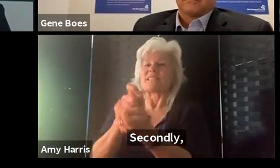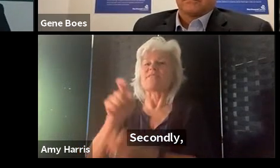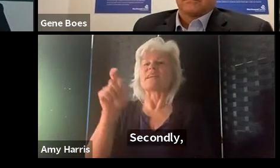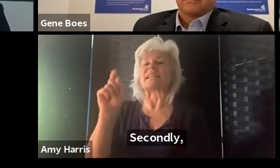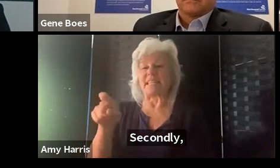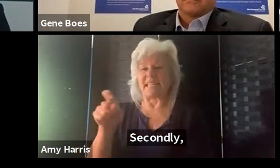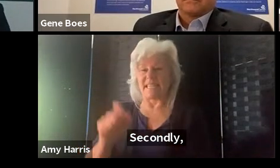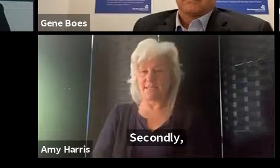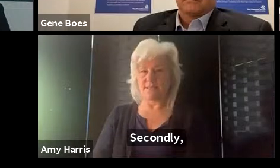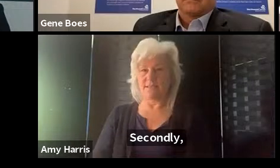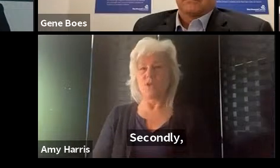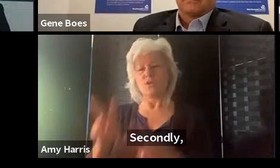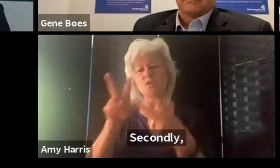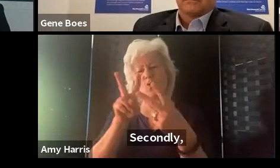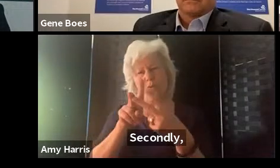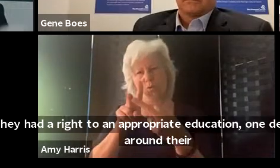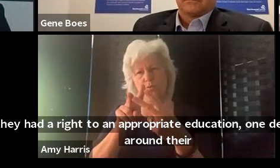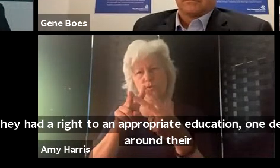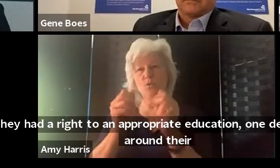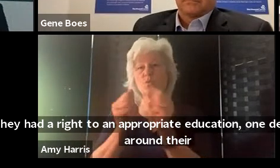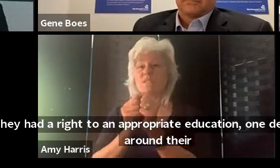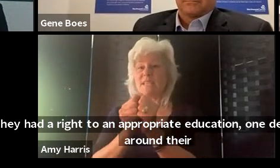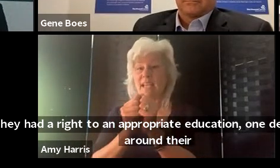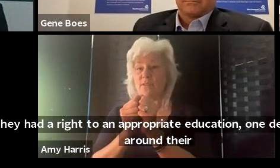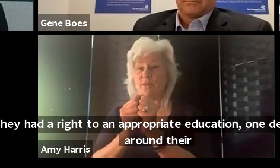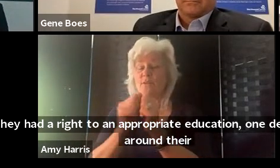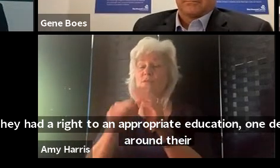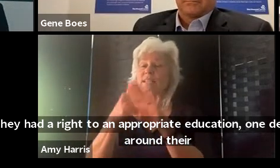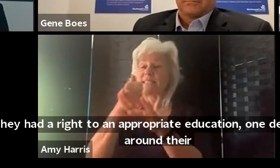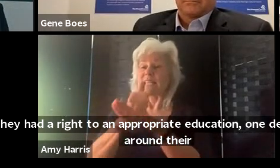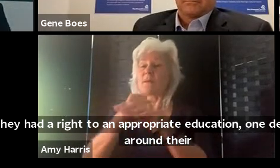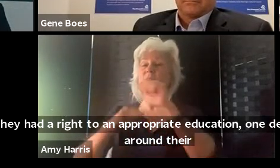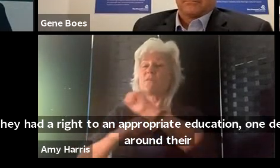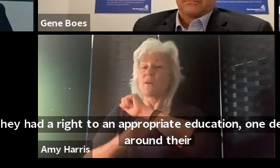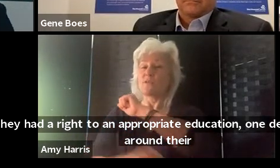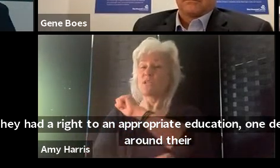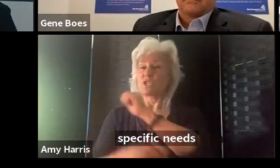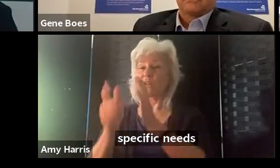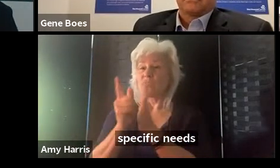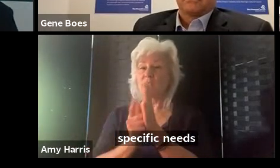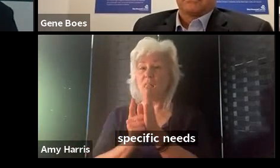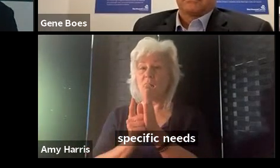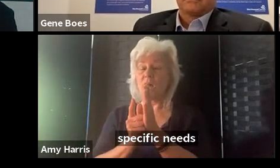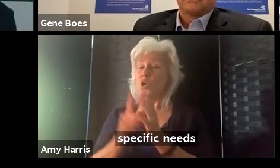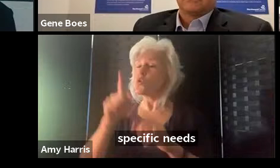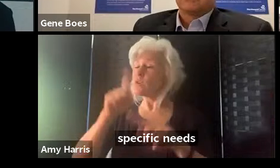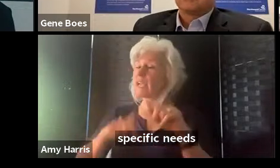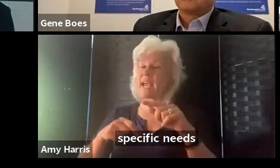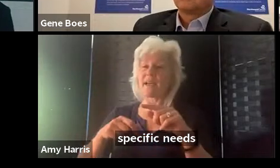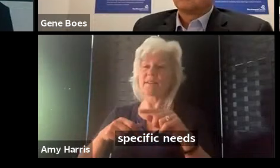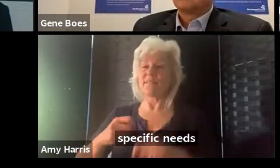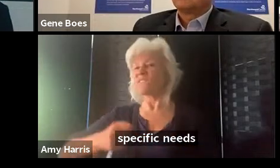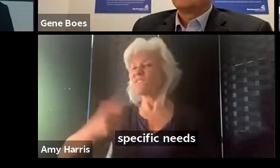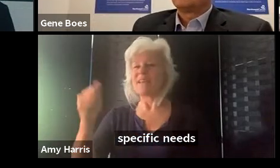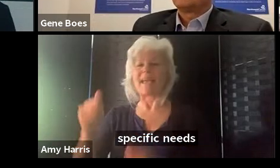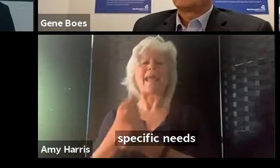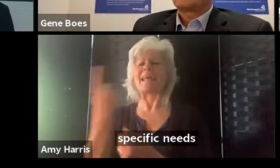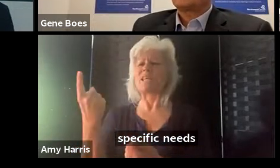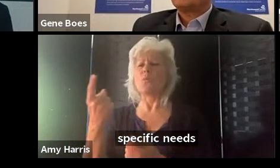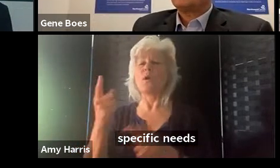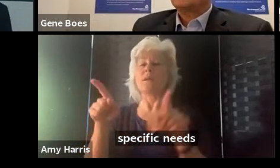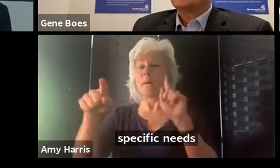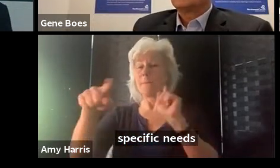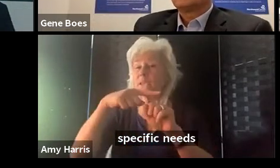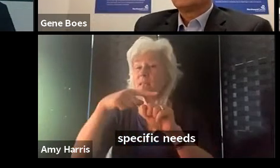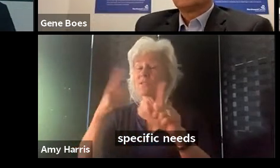two together formed the foundation of the law, zero reject and appropriate content. Then